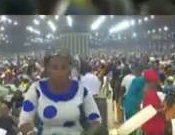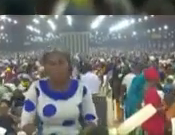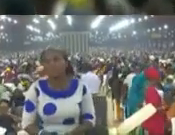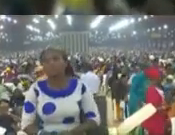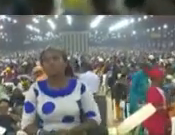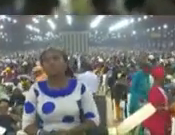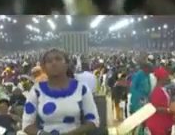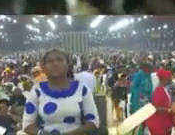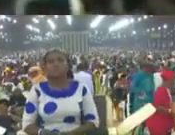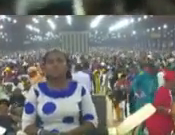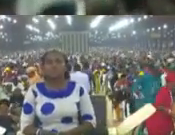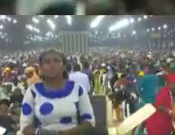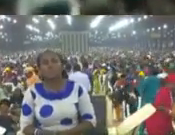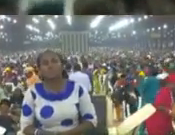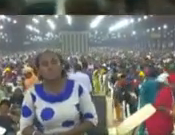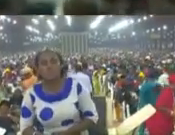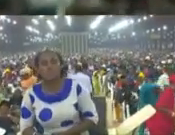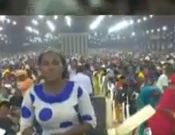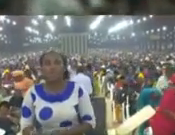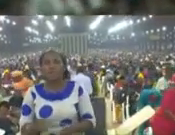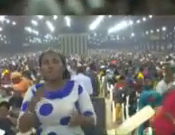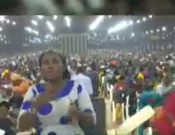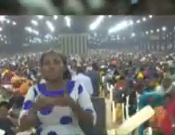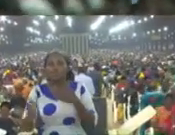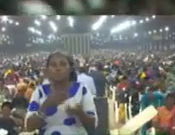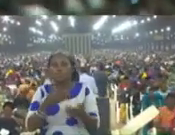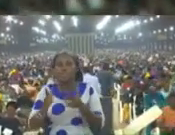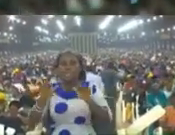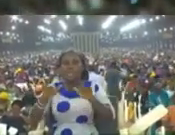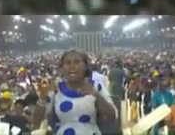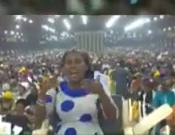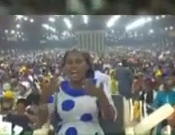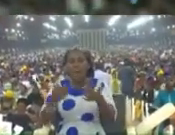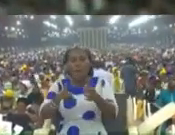No matter how long the night,